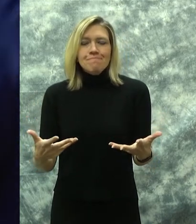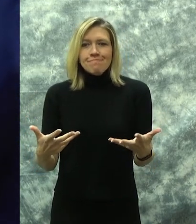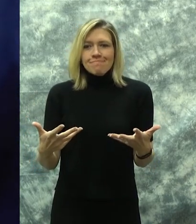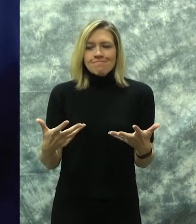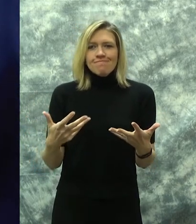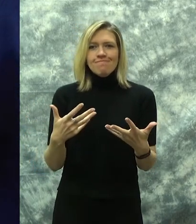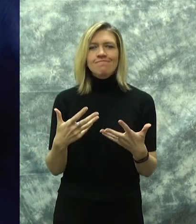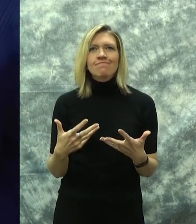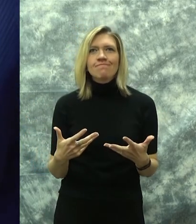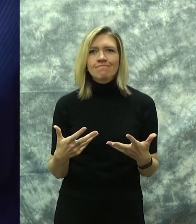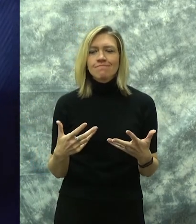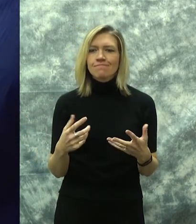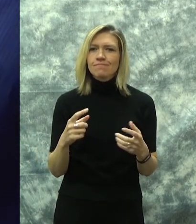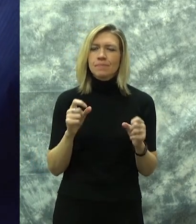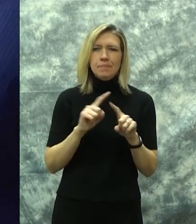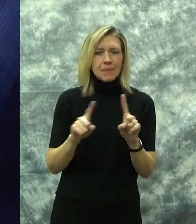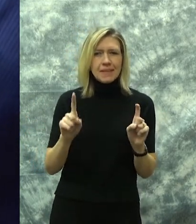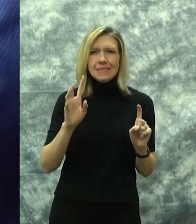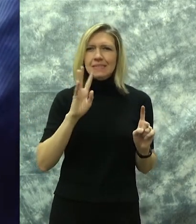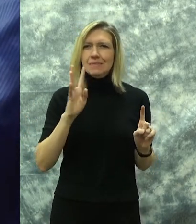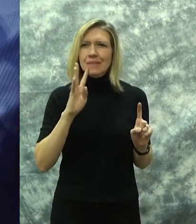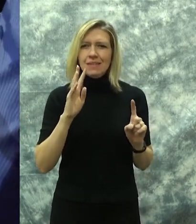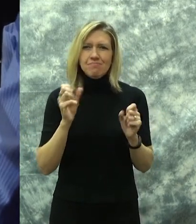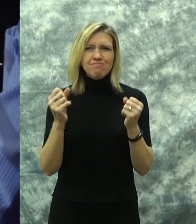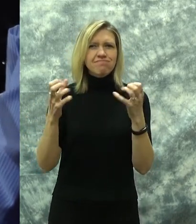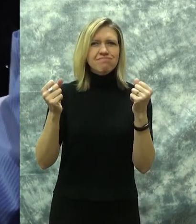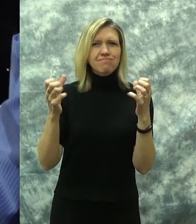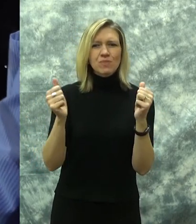and just speak of it with every word you say.